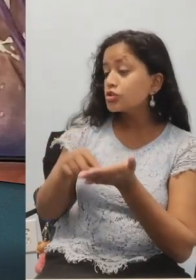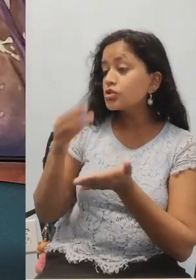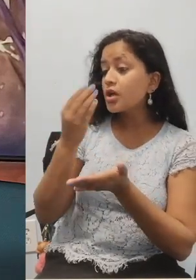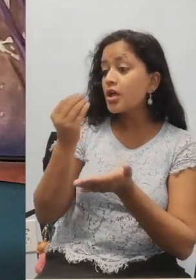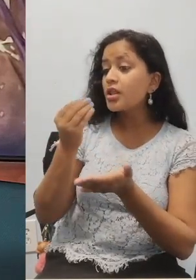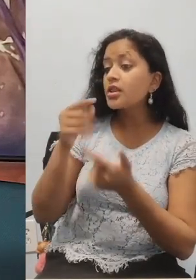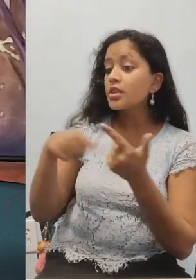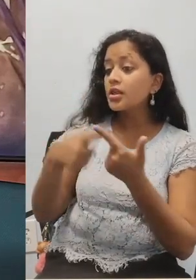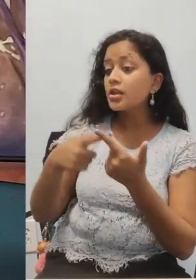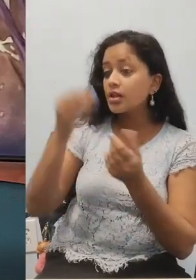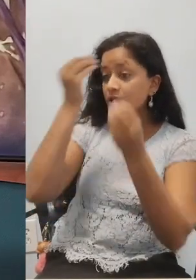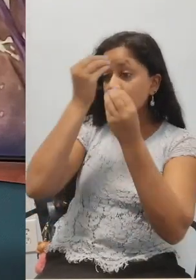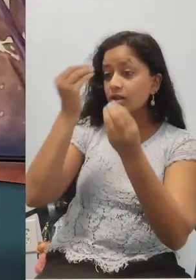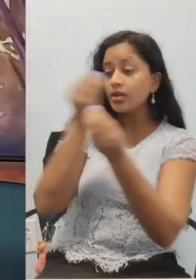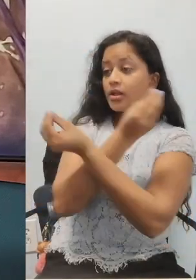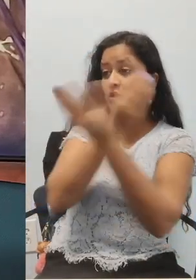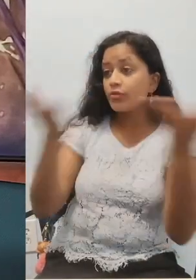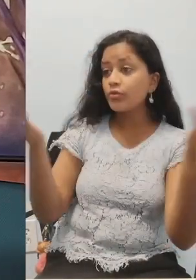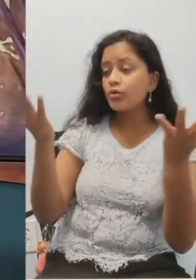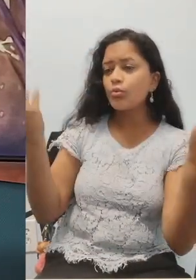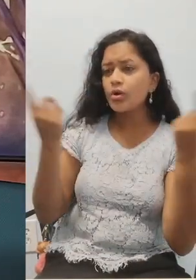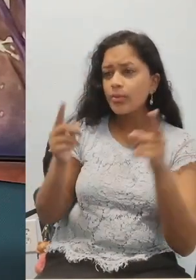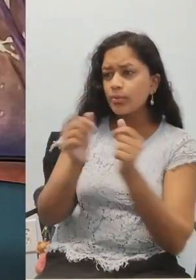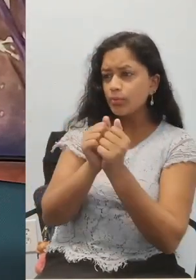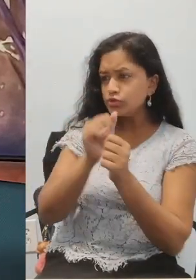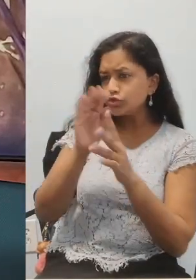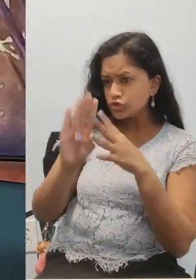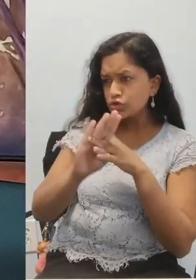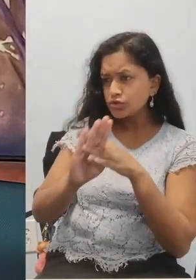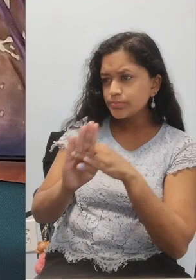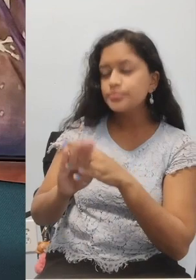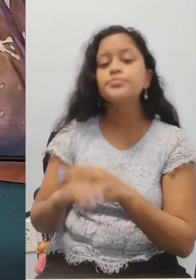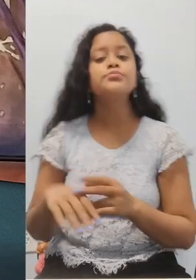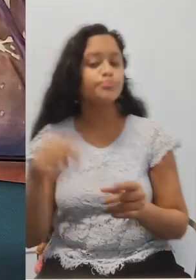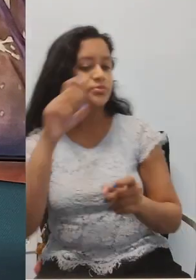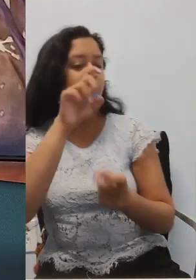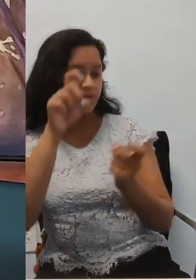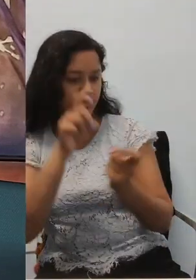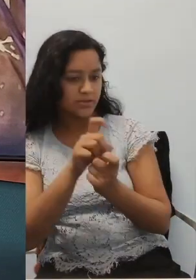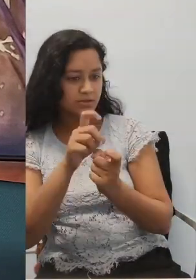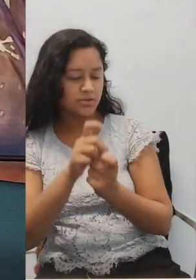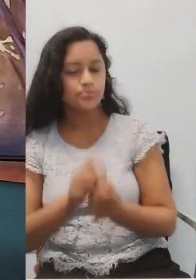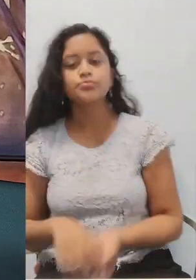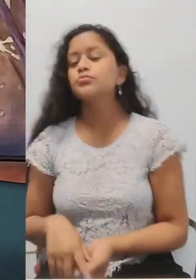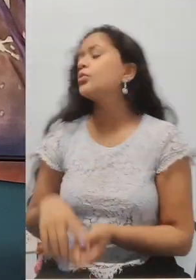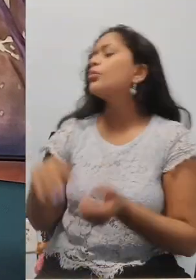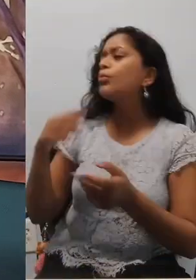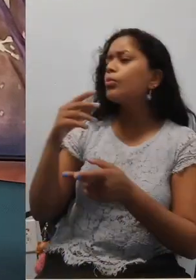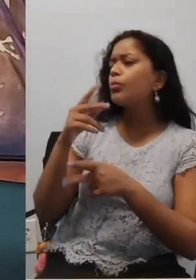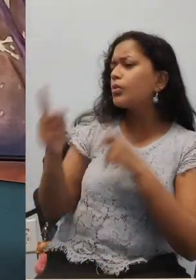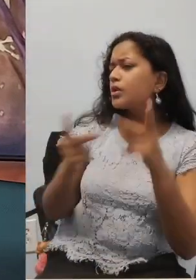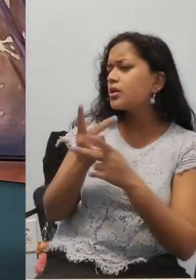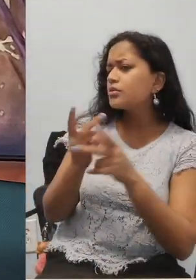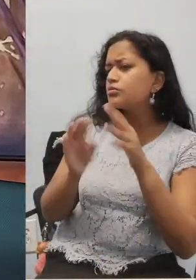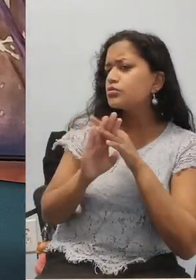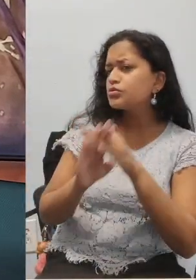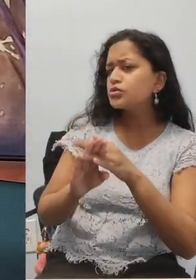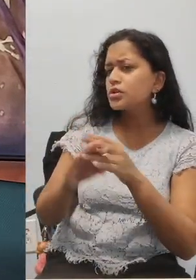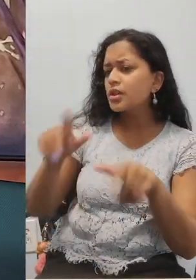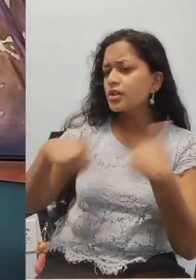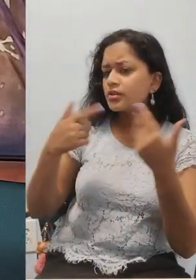the sharks? Exactly. Okay. So what type of sharks live in Cayman? What types? So we have recorded